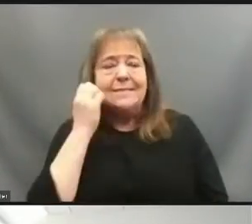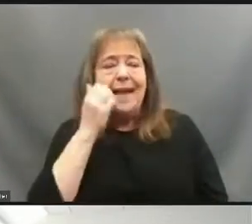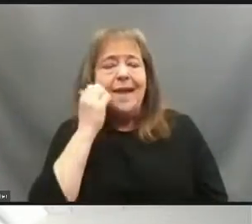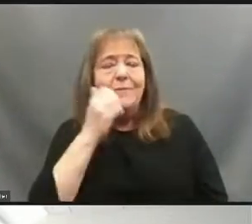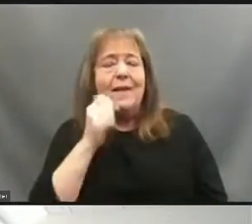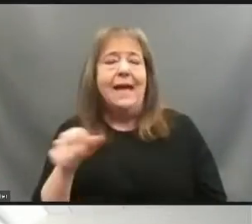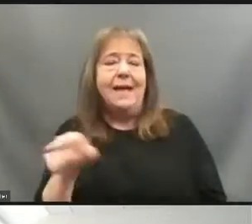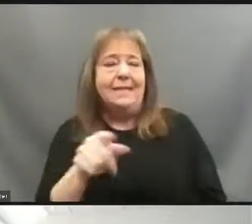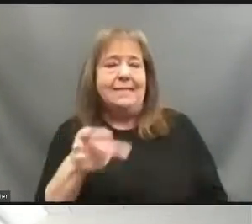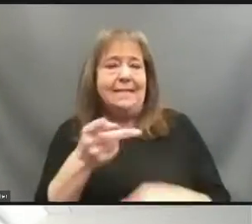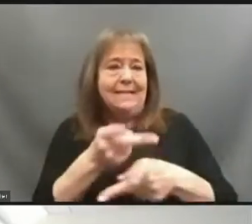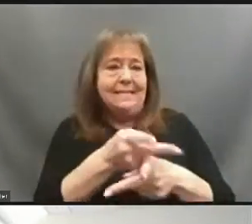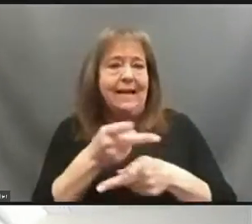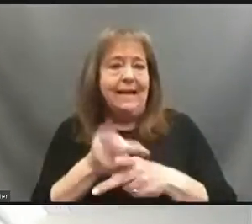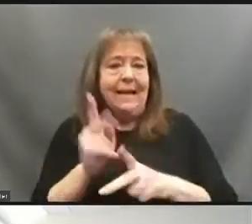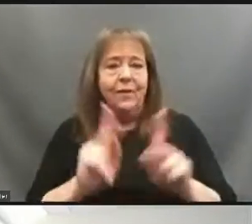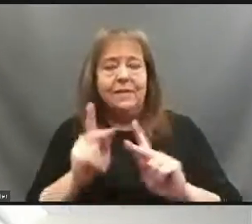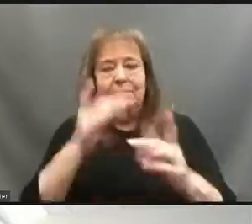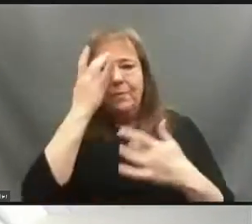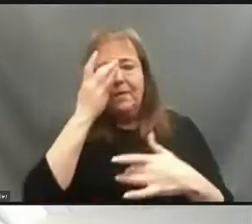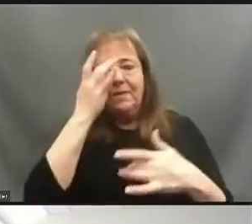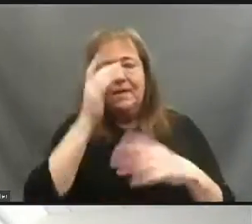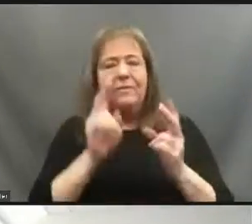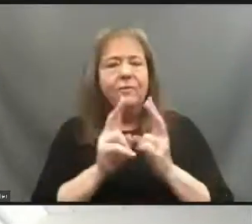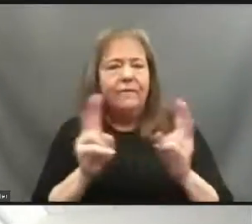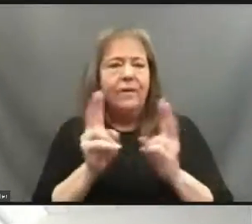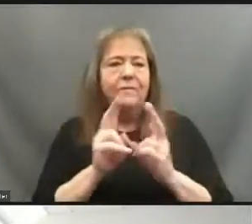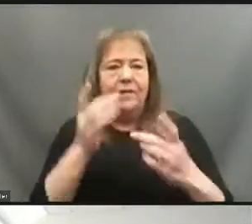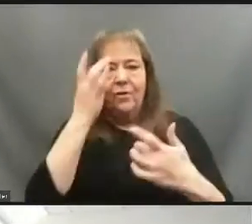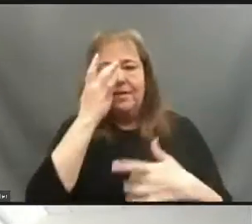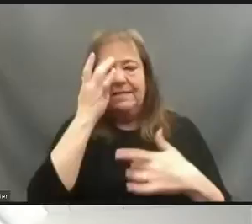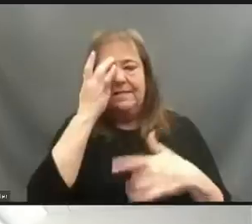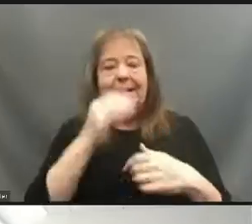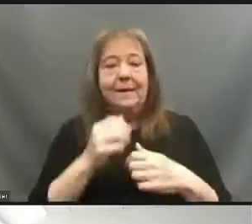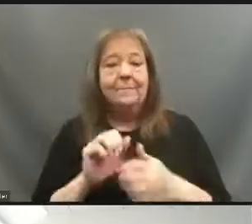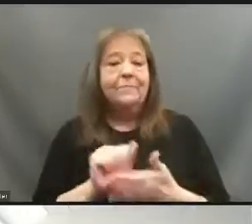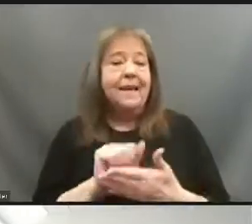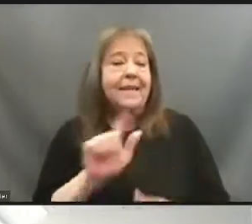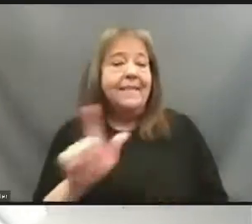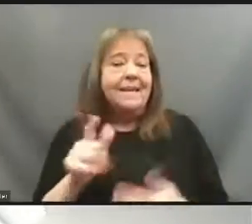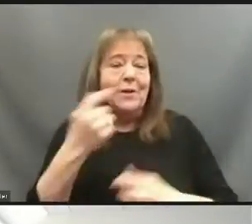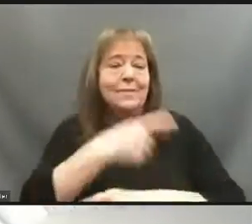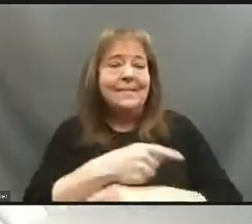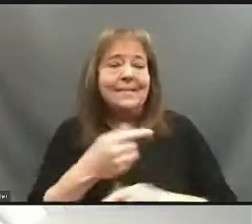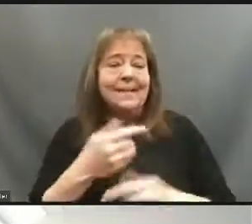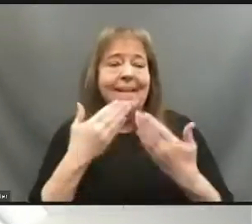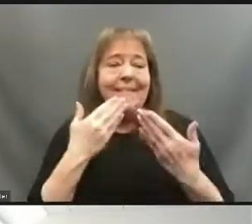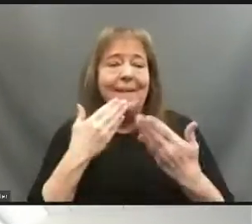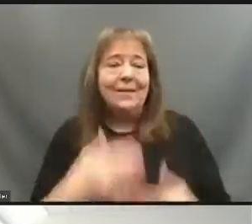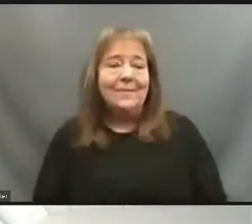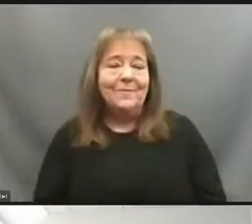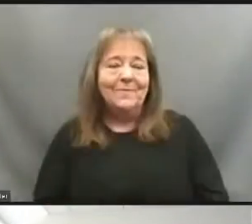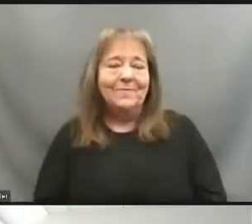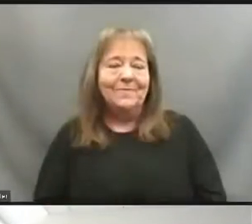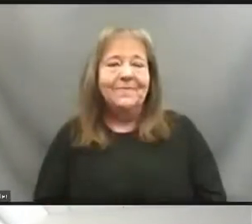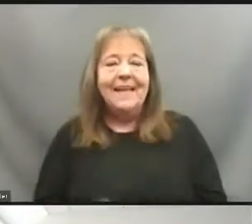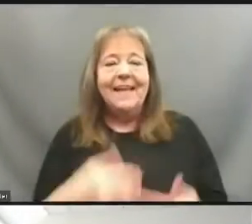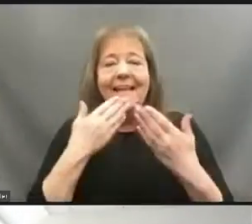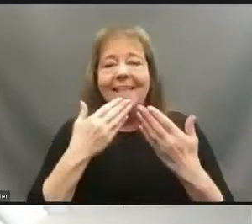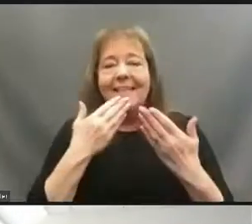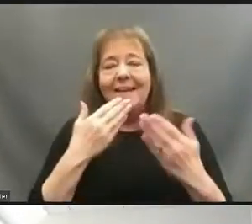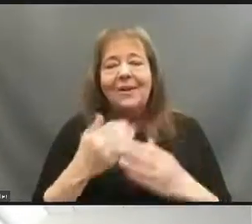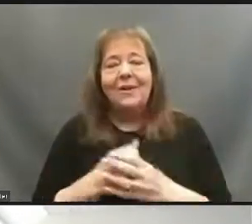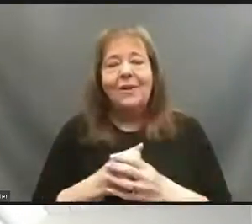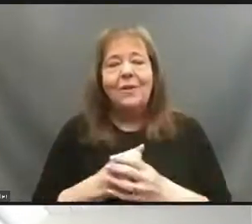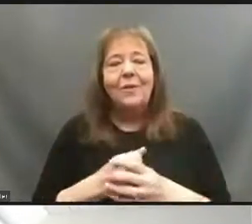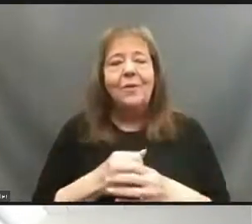who sometimes in this situation are extremely ill. That's all I have, David. Thank you. Thank you, Dr. Lementier. We